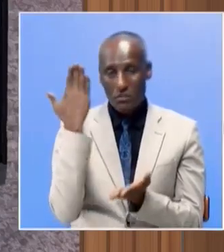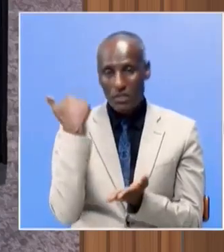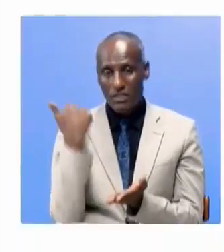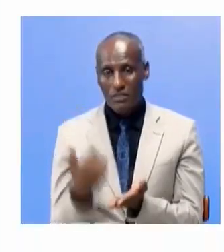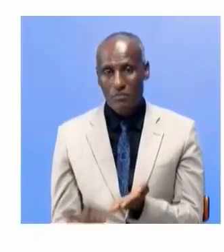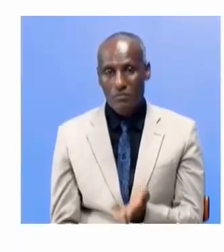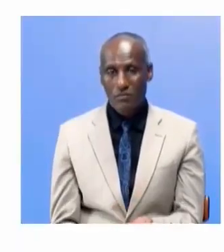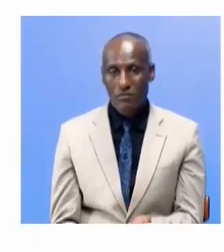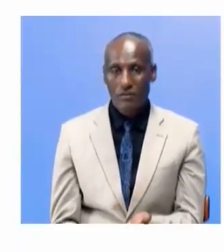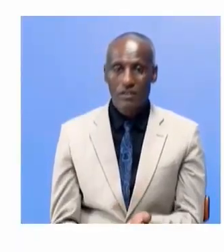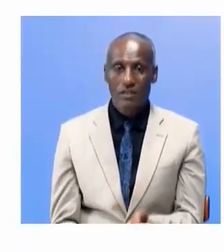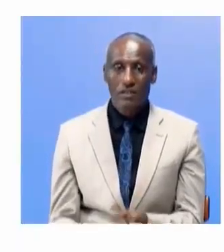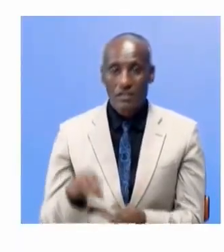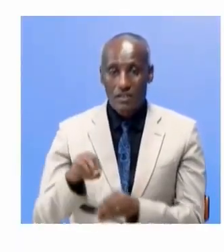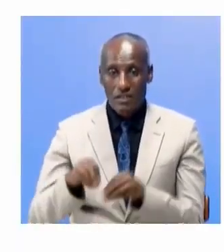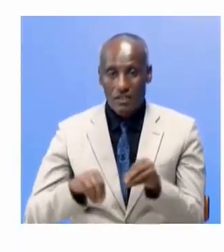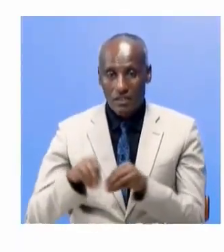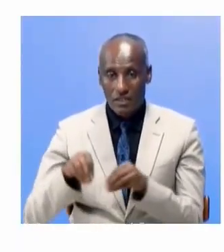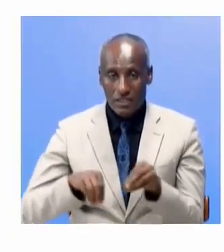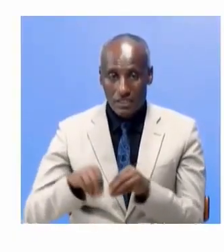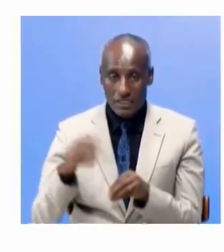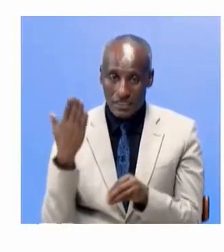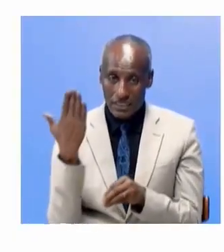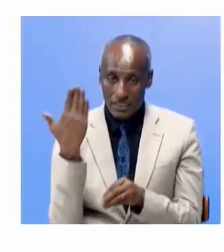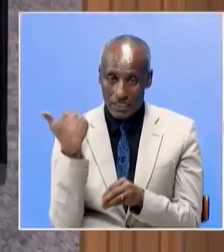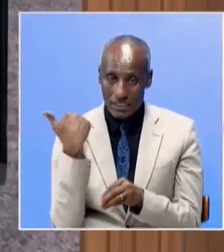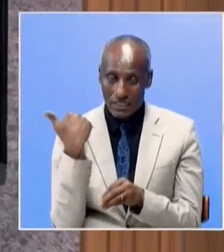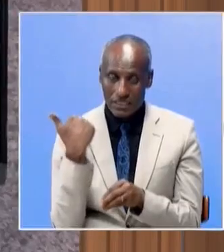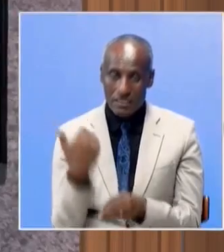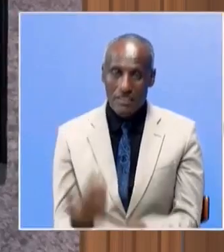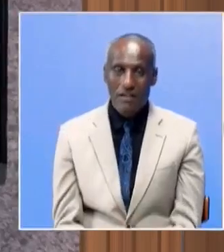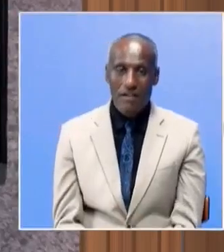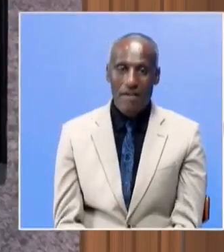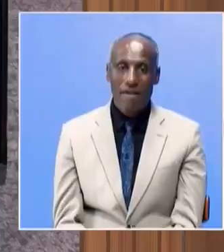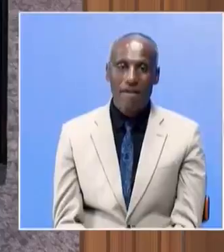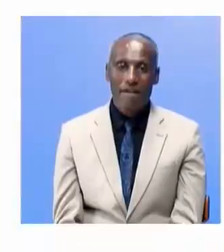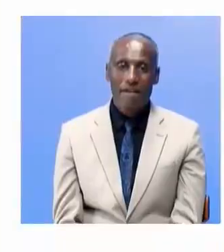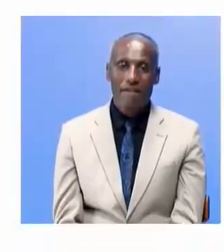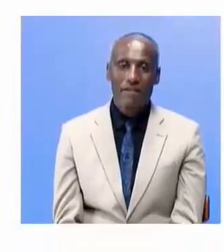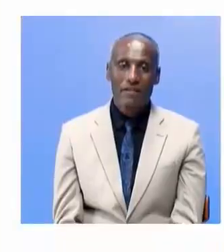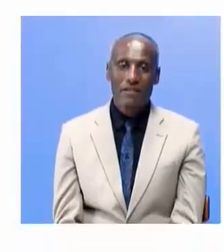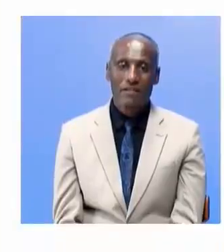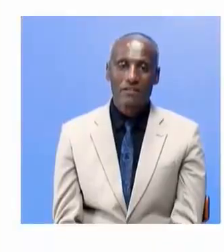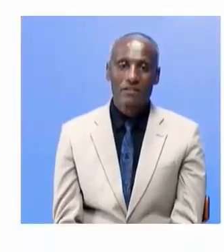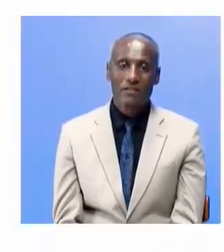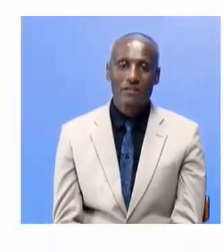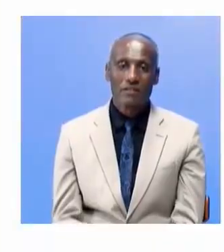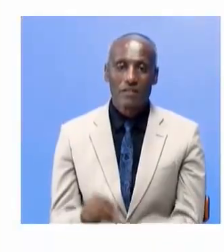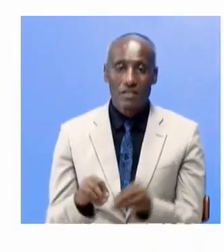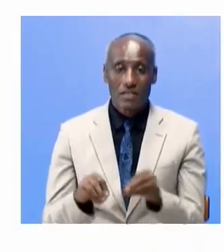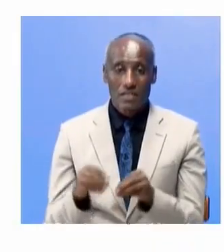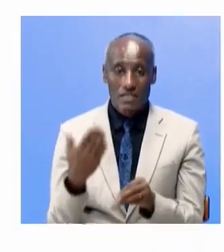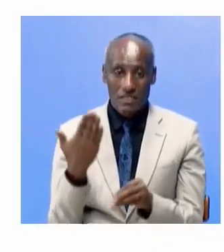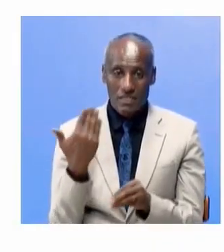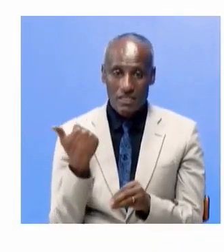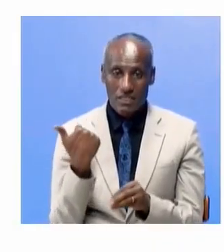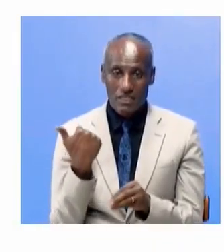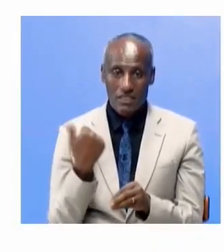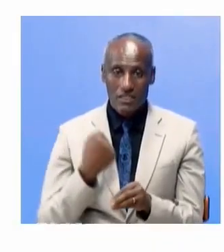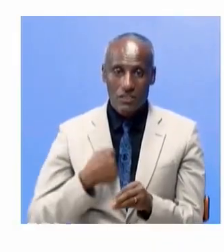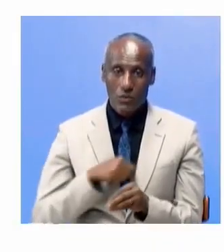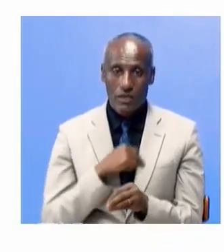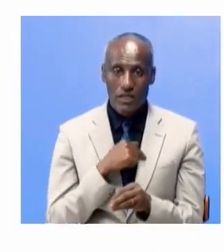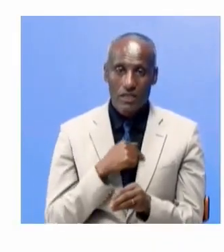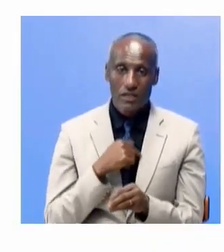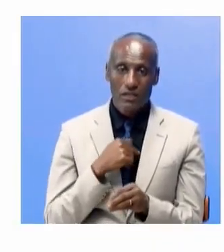Okay? So, this is completely wrong. We have to say what? Did. Did